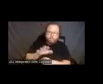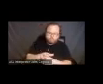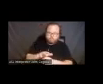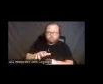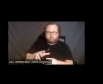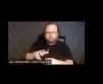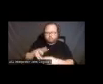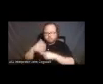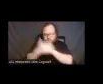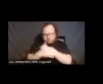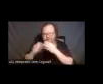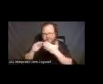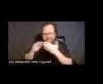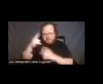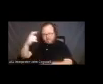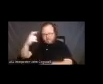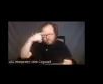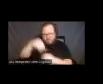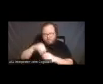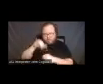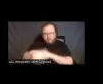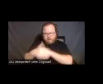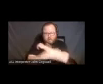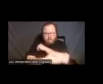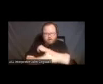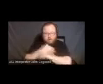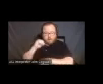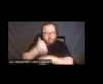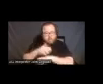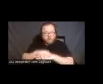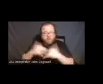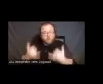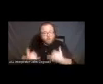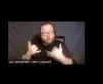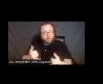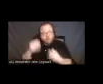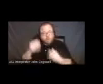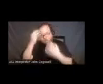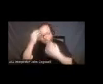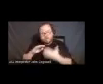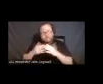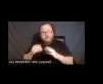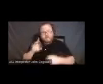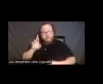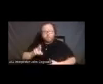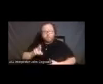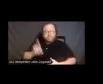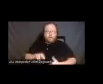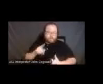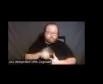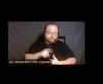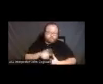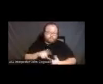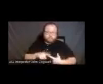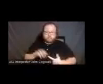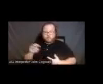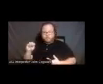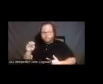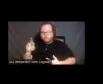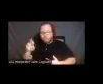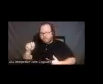county. Those cities, based on current data, would be the city of Riverside, Moreno